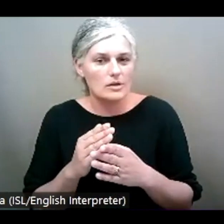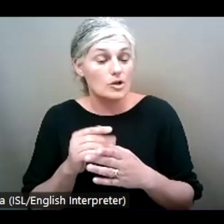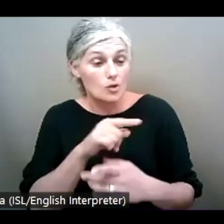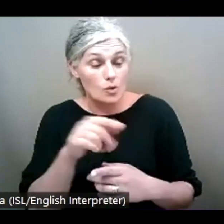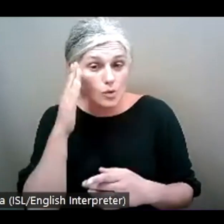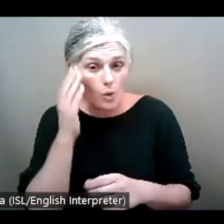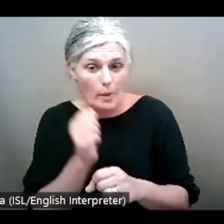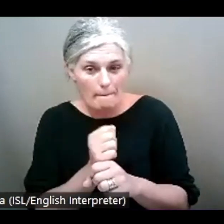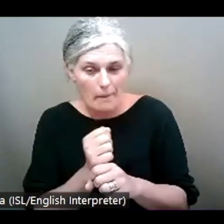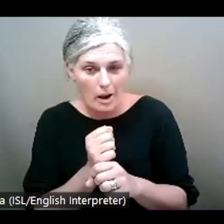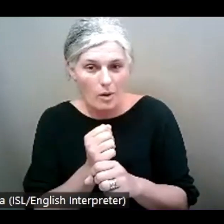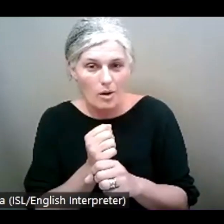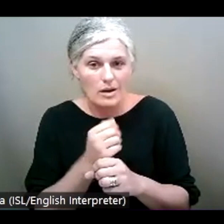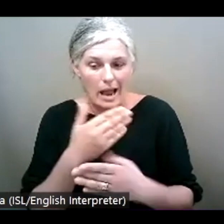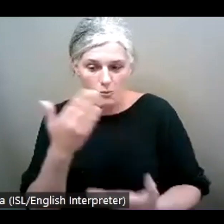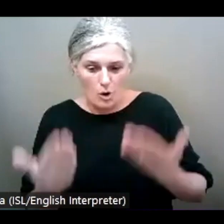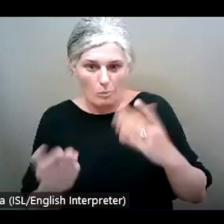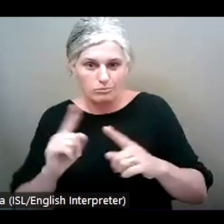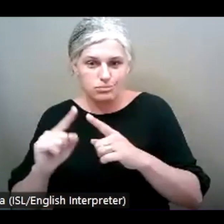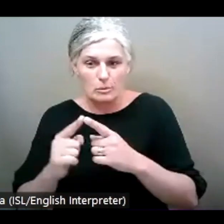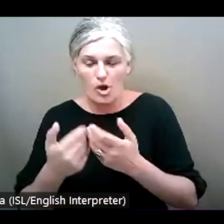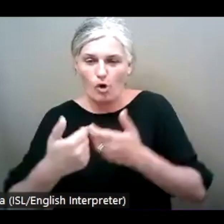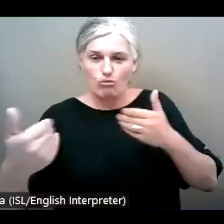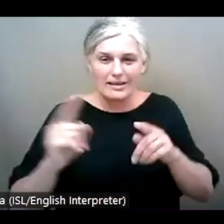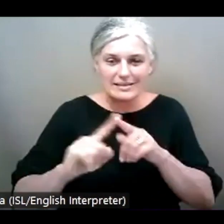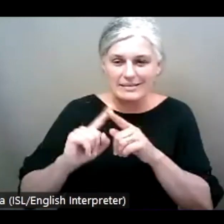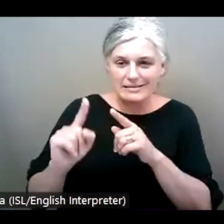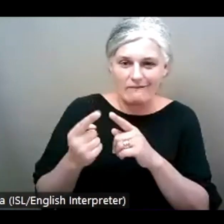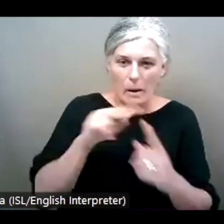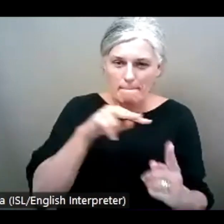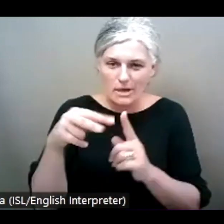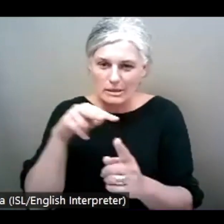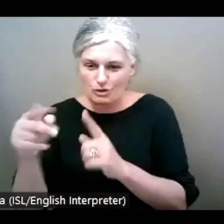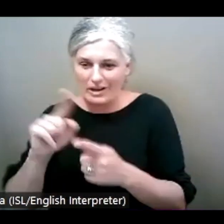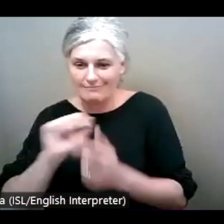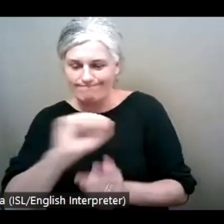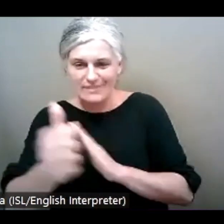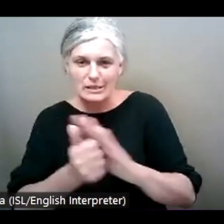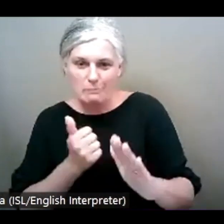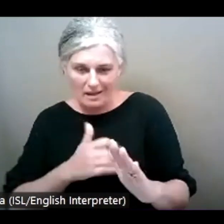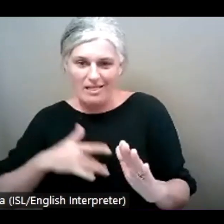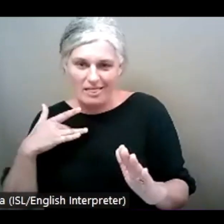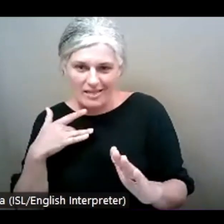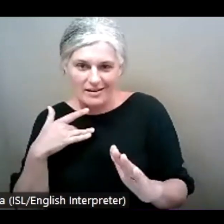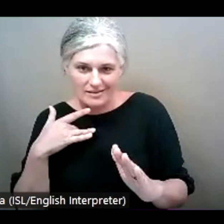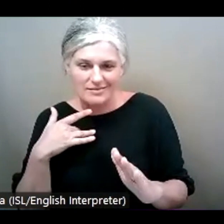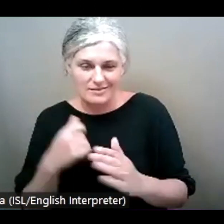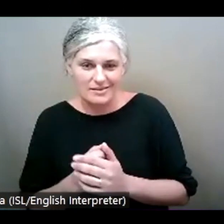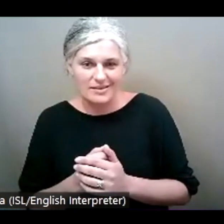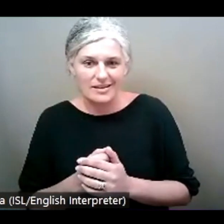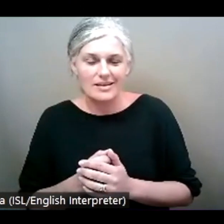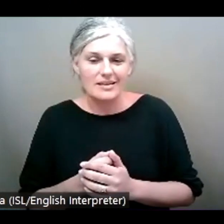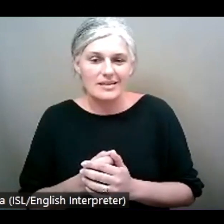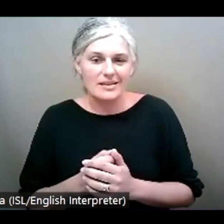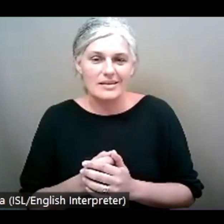both models and you can compare and contrast your lived experience by referring to